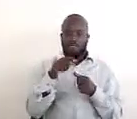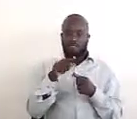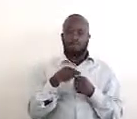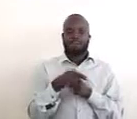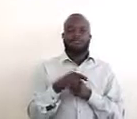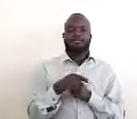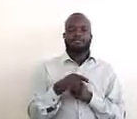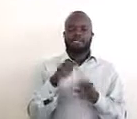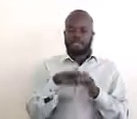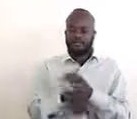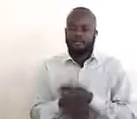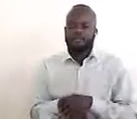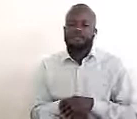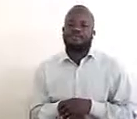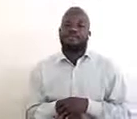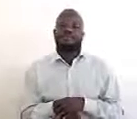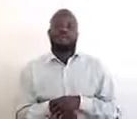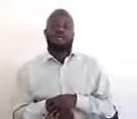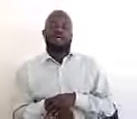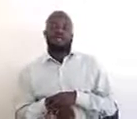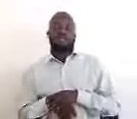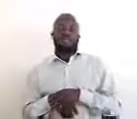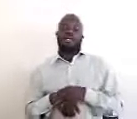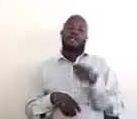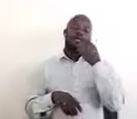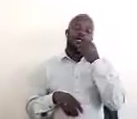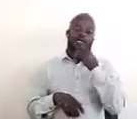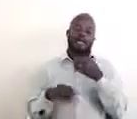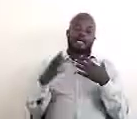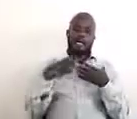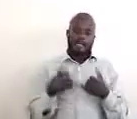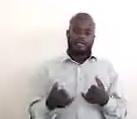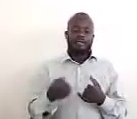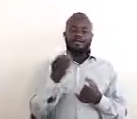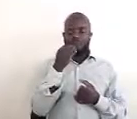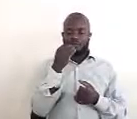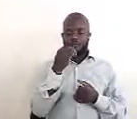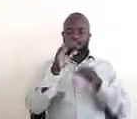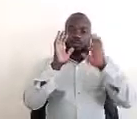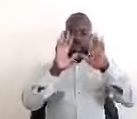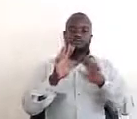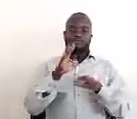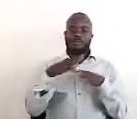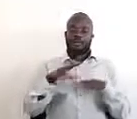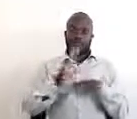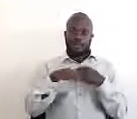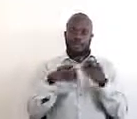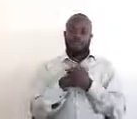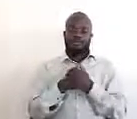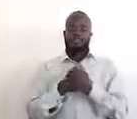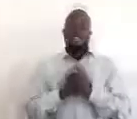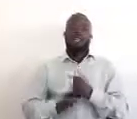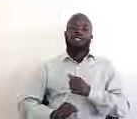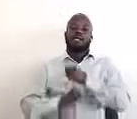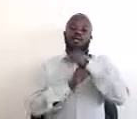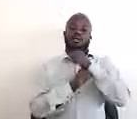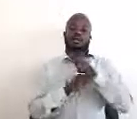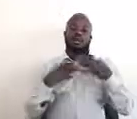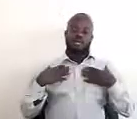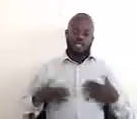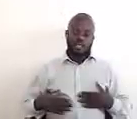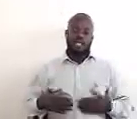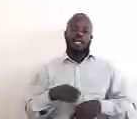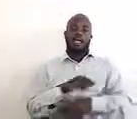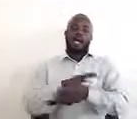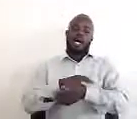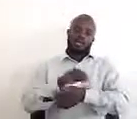detail. So eating healthy foods is important for everybody. It supports, the stuff that is